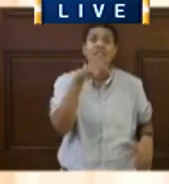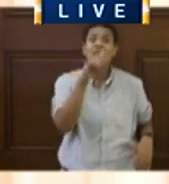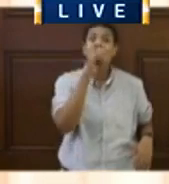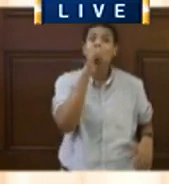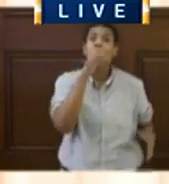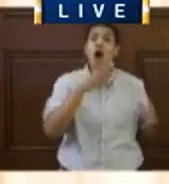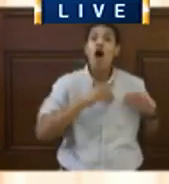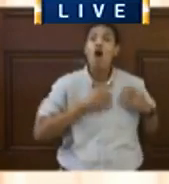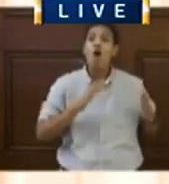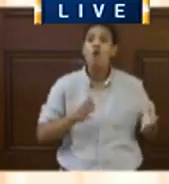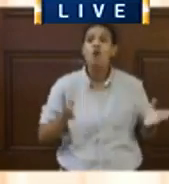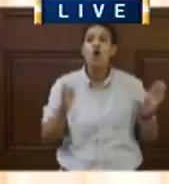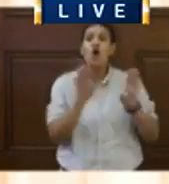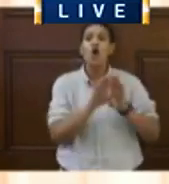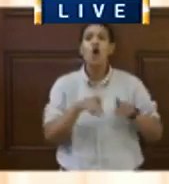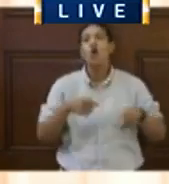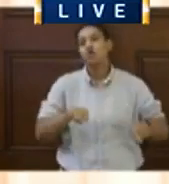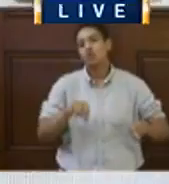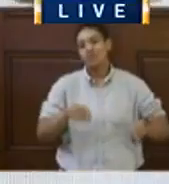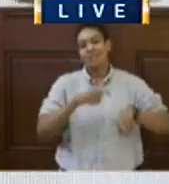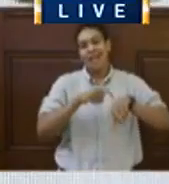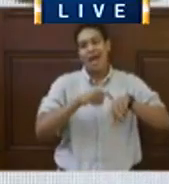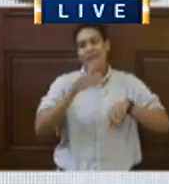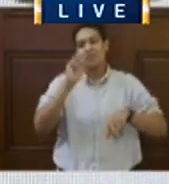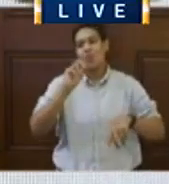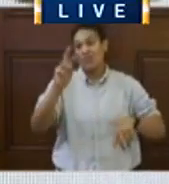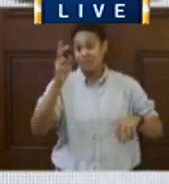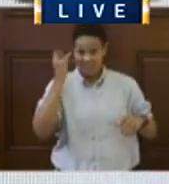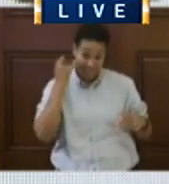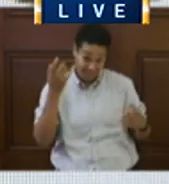during this period? Well, the police